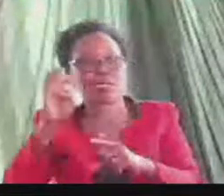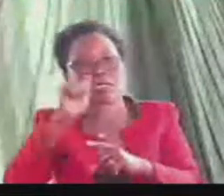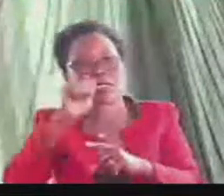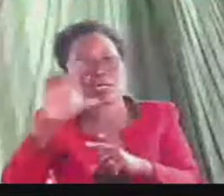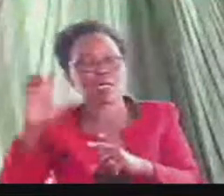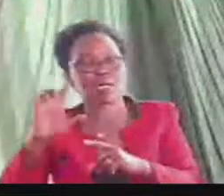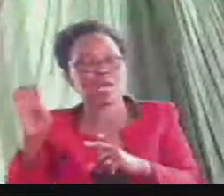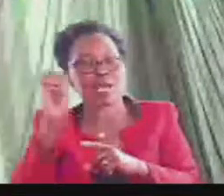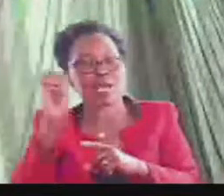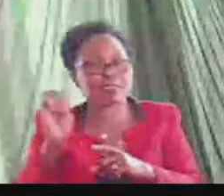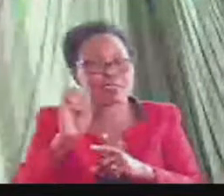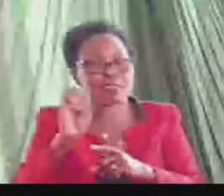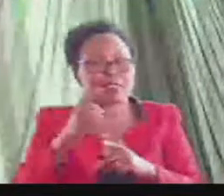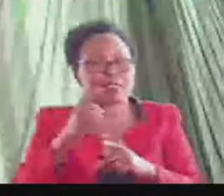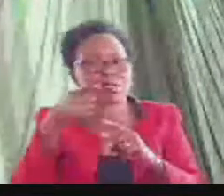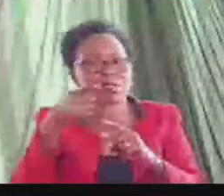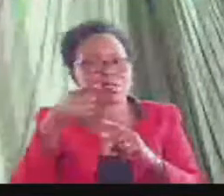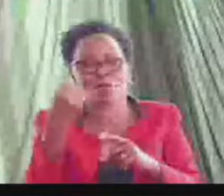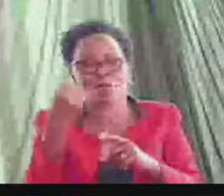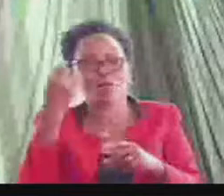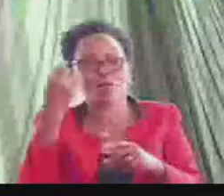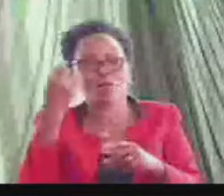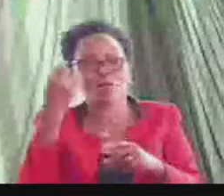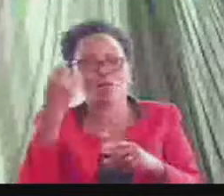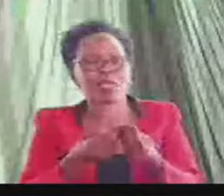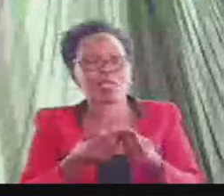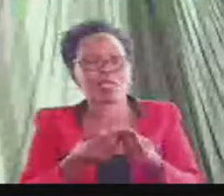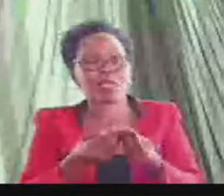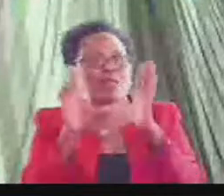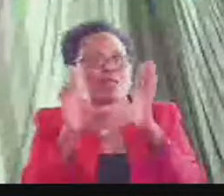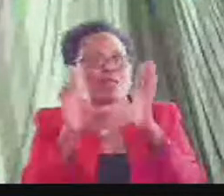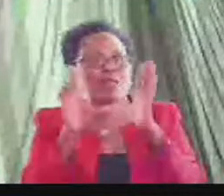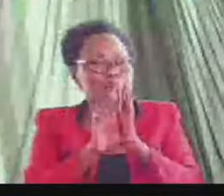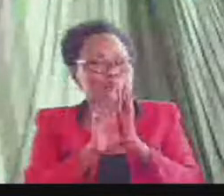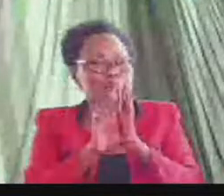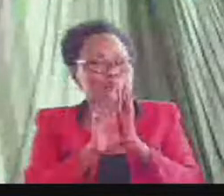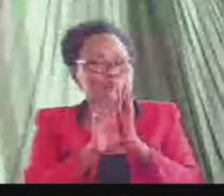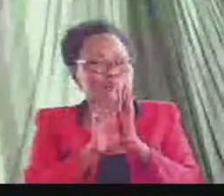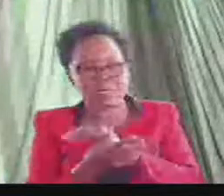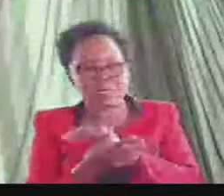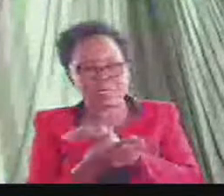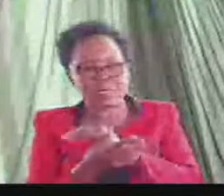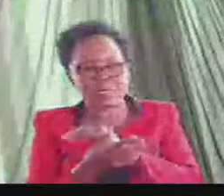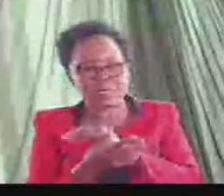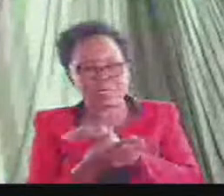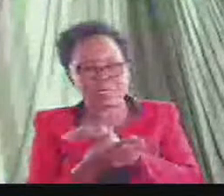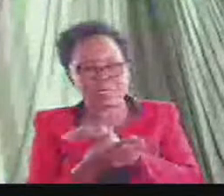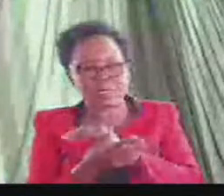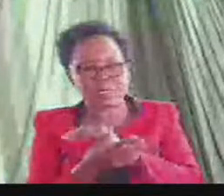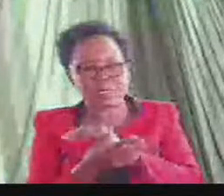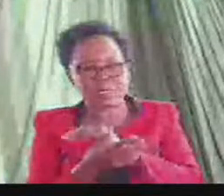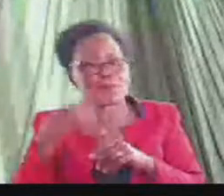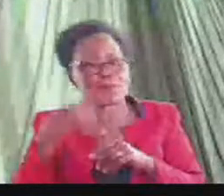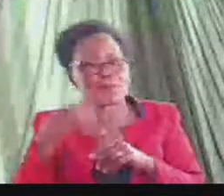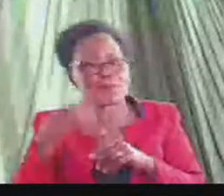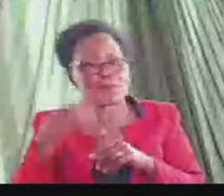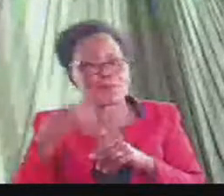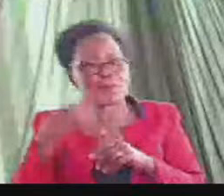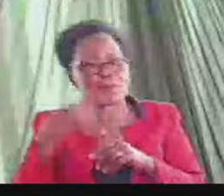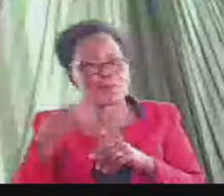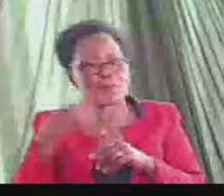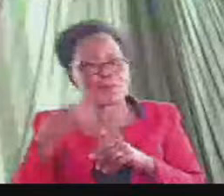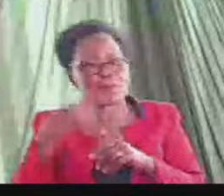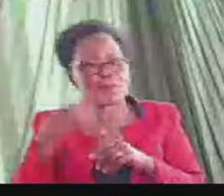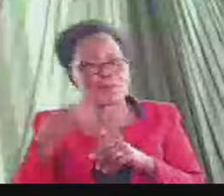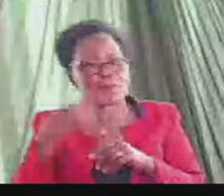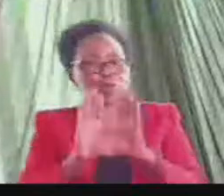you are giving legal advice. So the MBA becomes handy when it comes to dealing with issues to